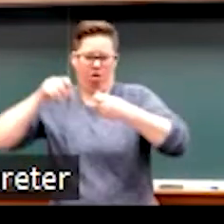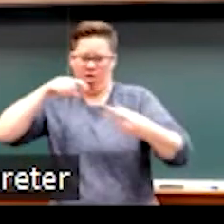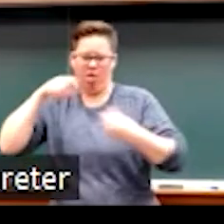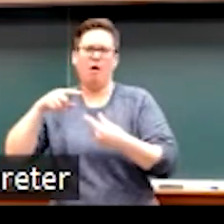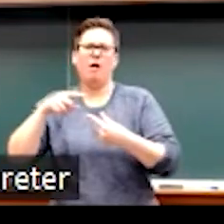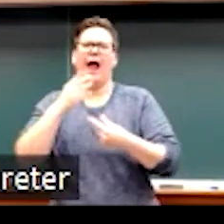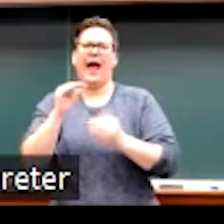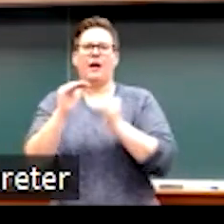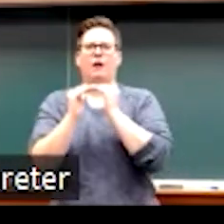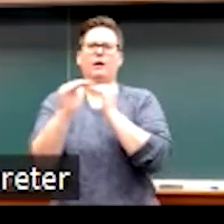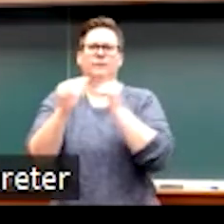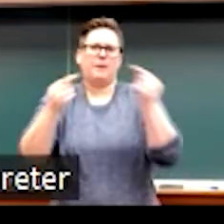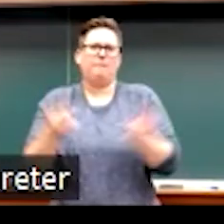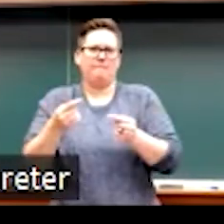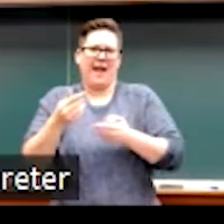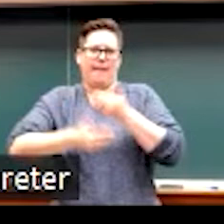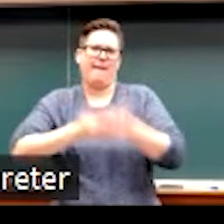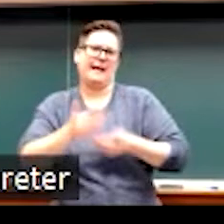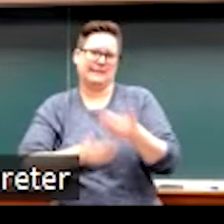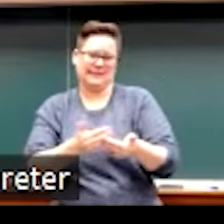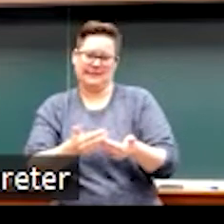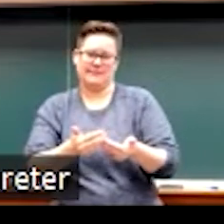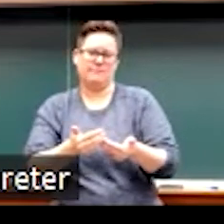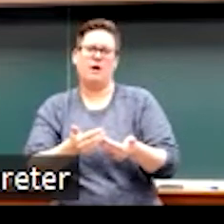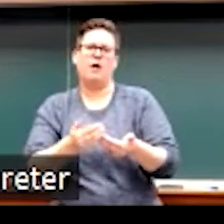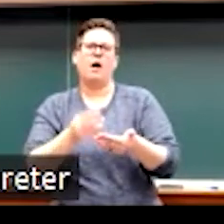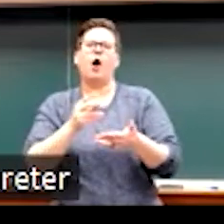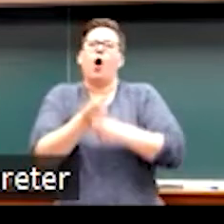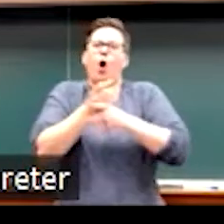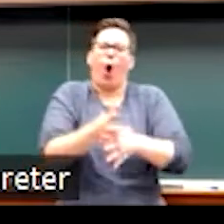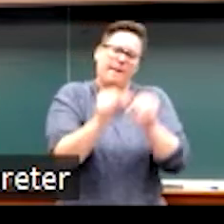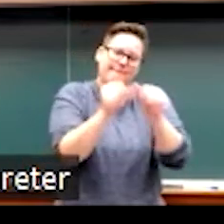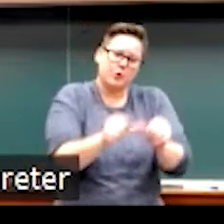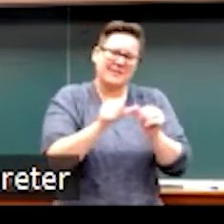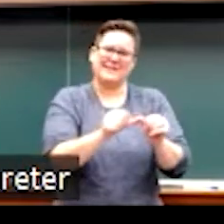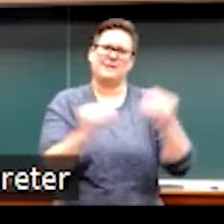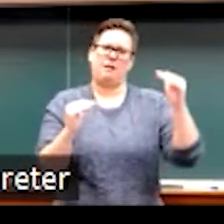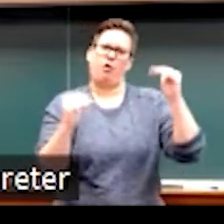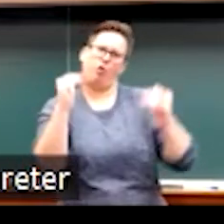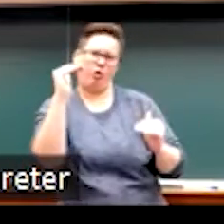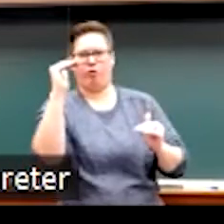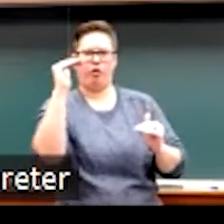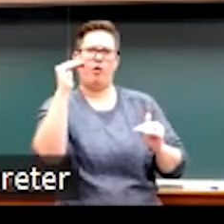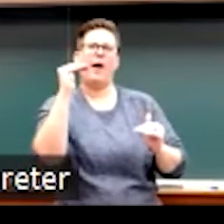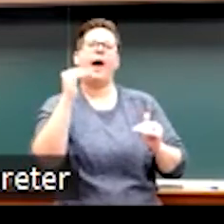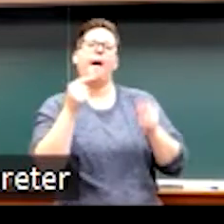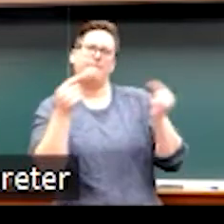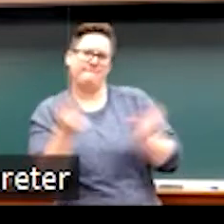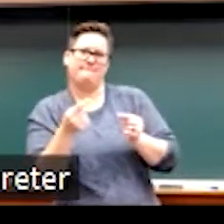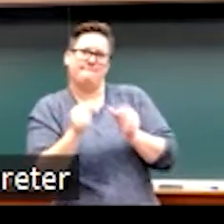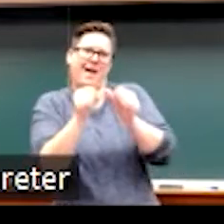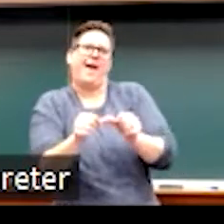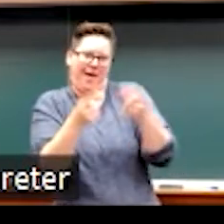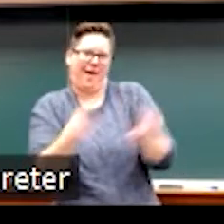and homeostatic pain mechanisms to engender a persistent imbalance that favors pain